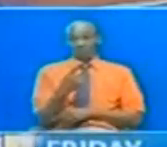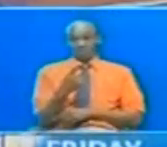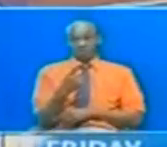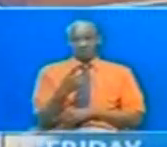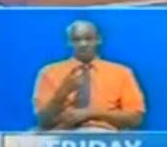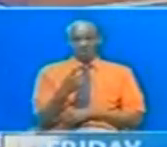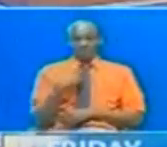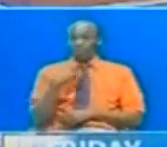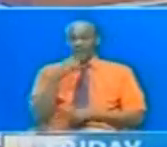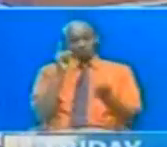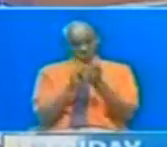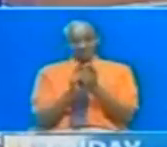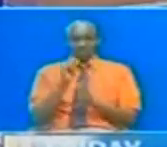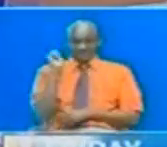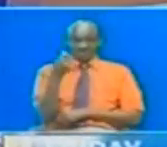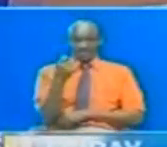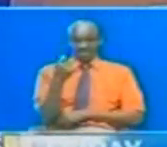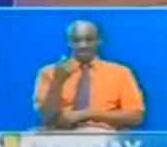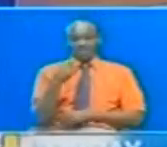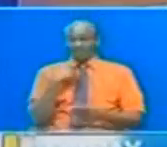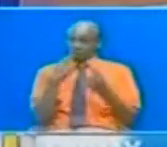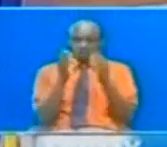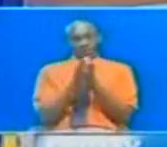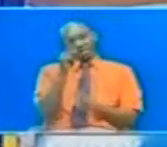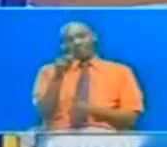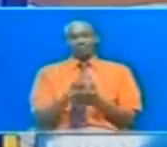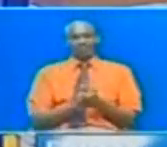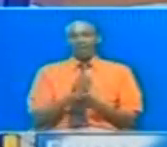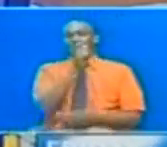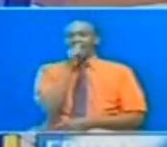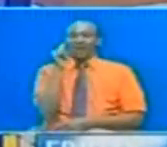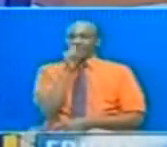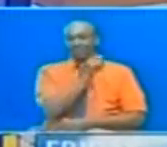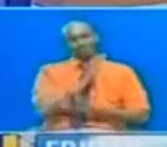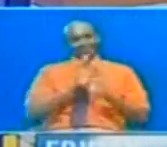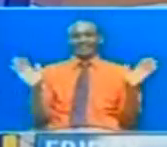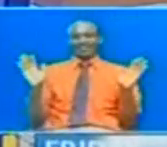nigependa kumeet president nionge naye personally.